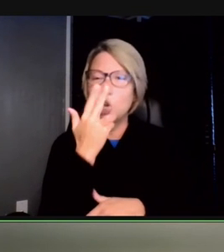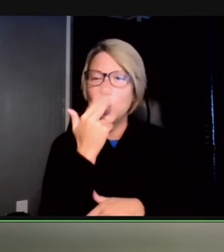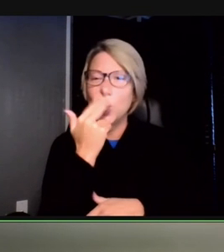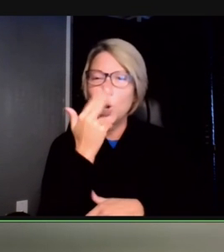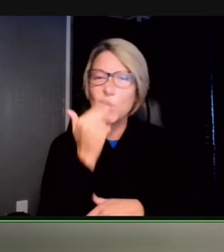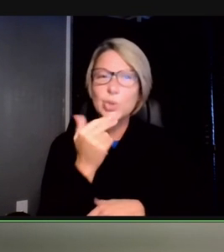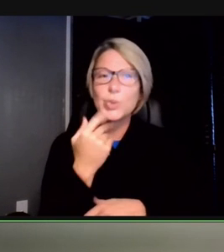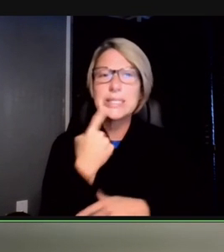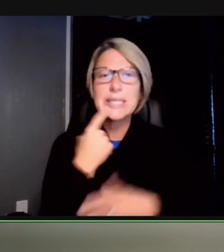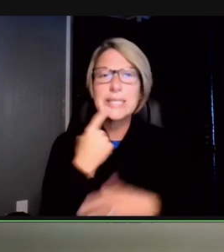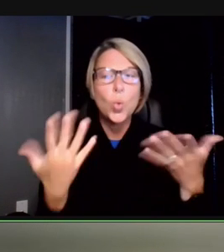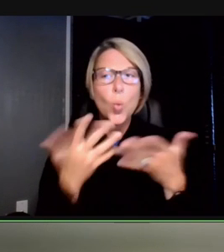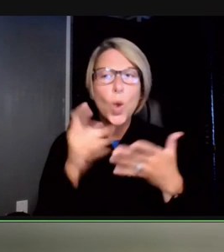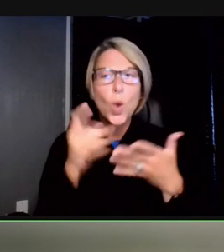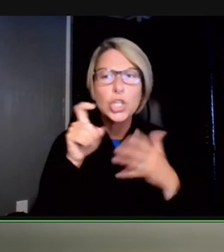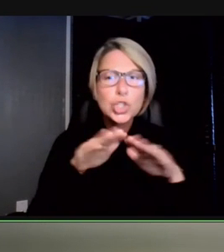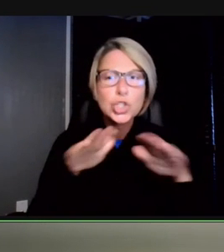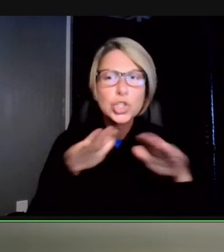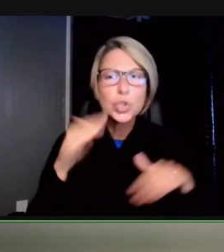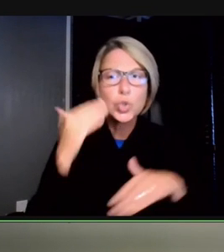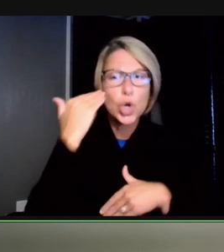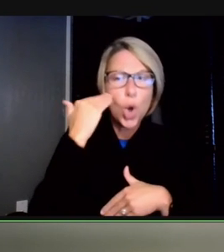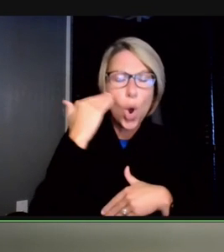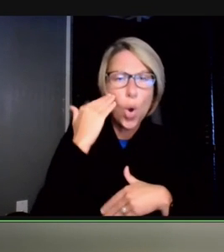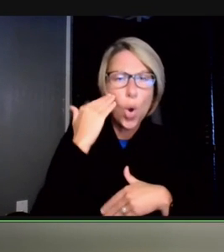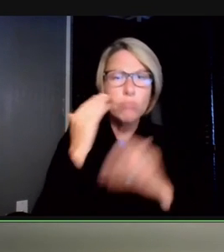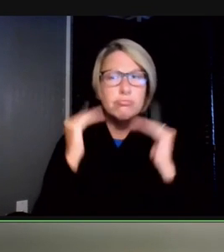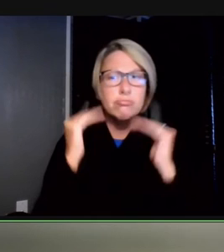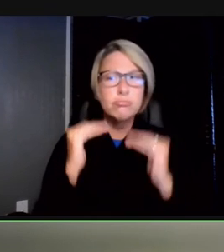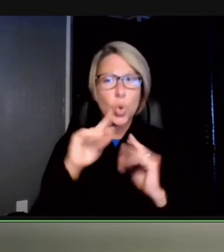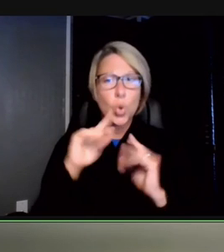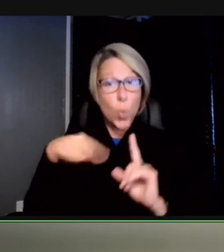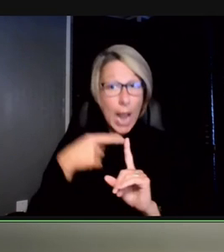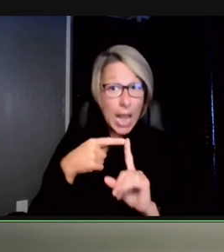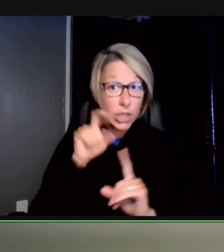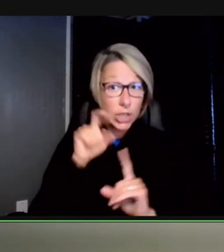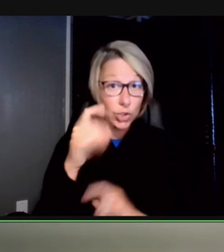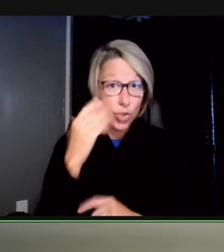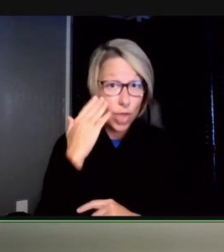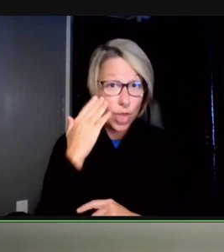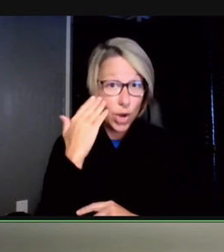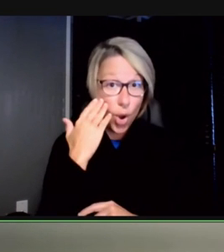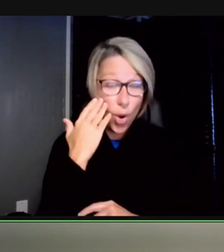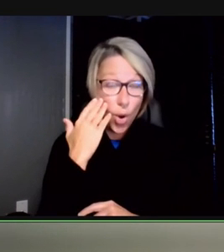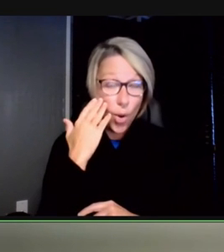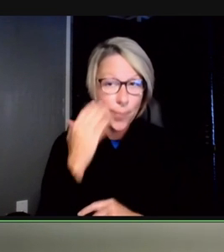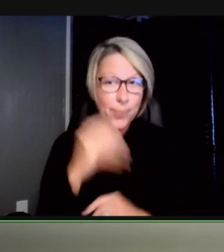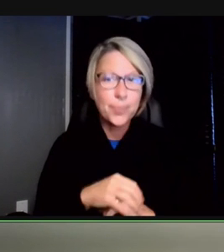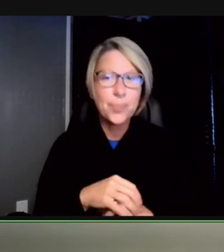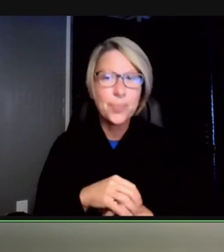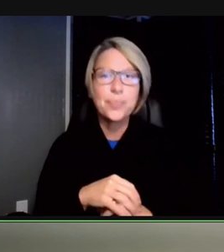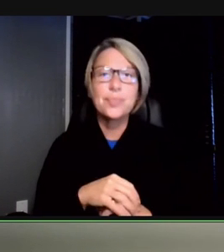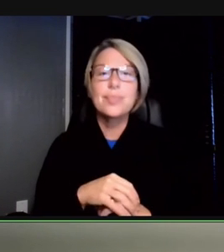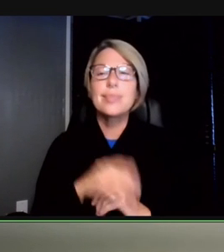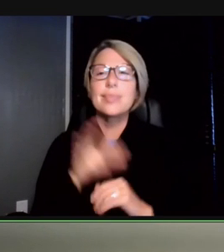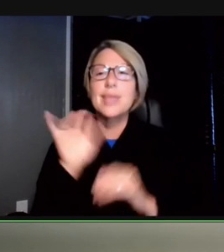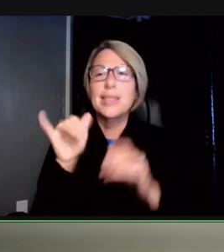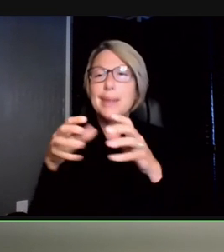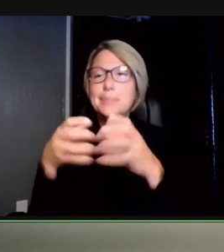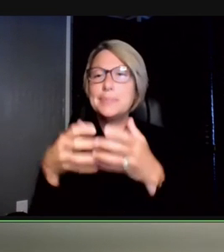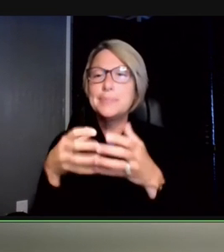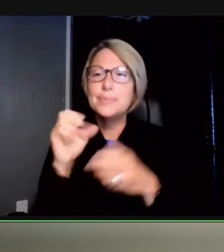should children know and when should they know it? And then it's the Peanuts with Snoopy. Today